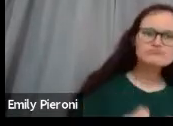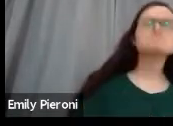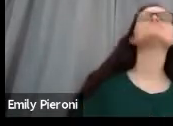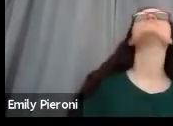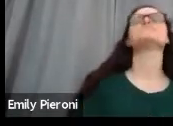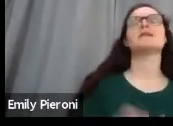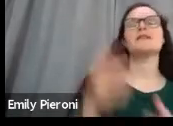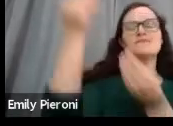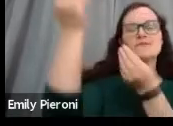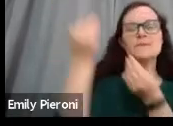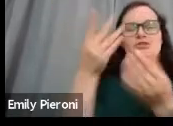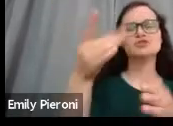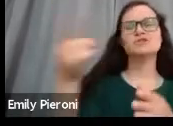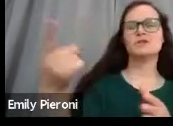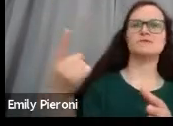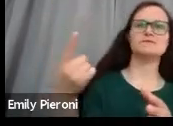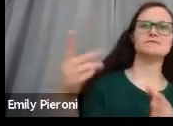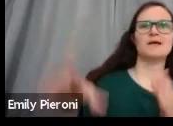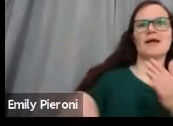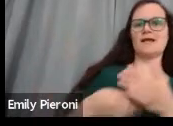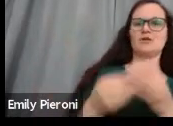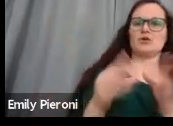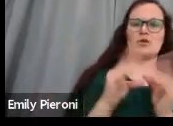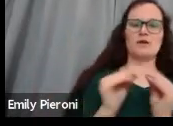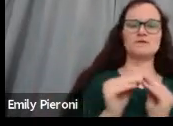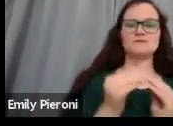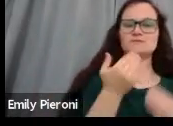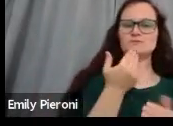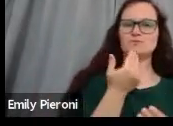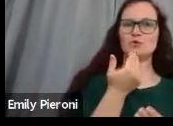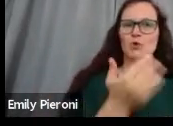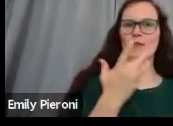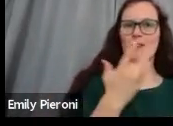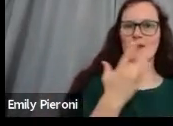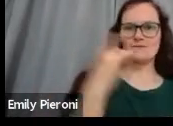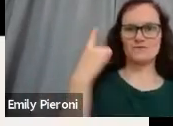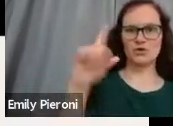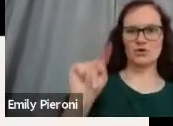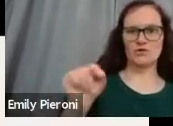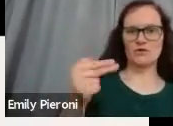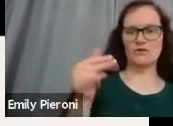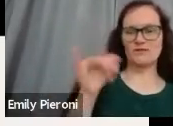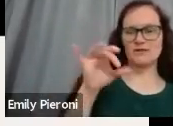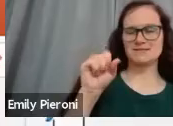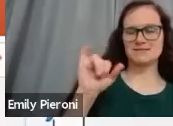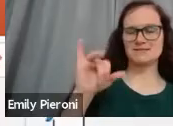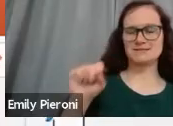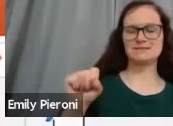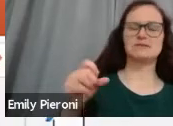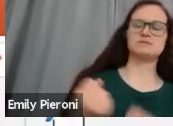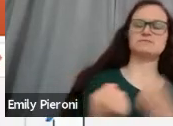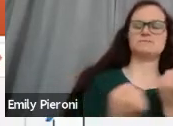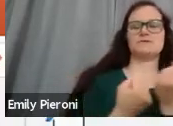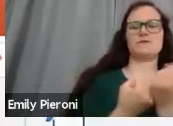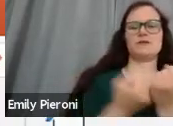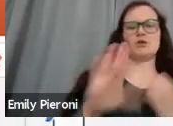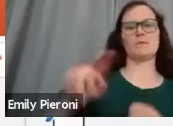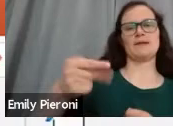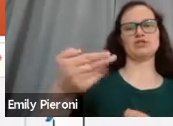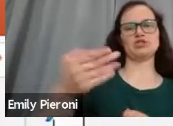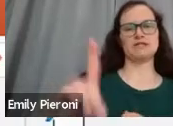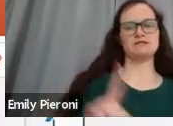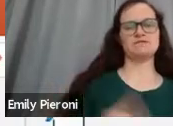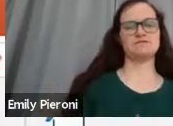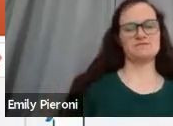conference. And good luck on your thesis, dissertation defense. I'm sure you're going to do great. Thank you, Dennis. And